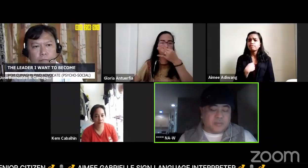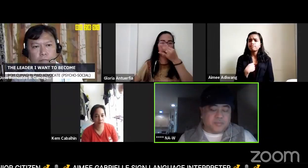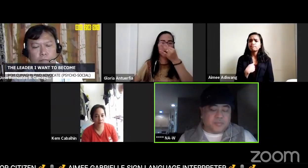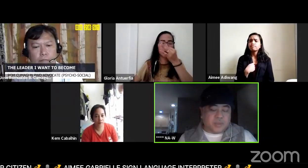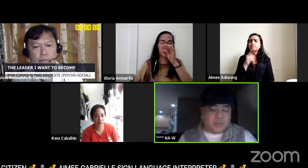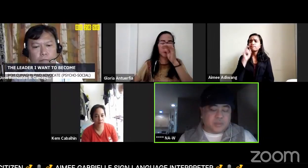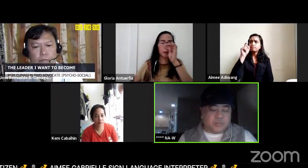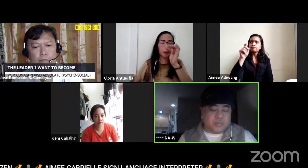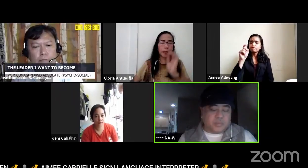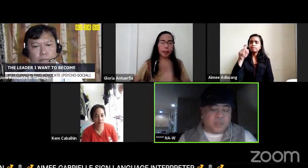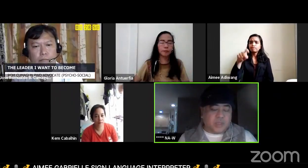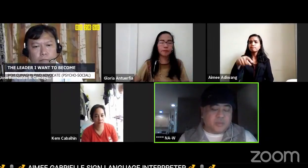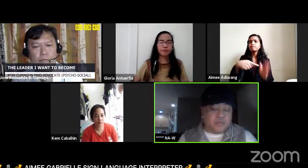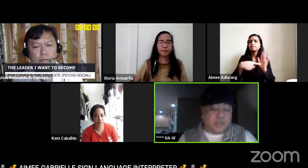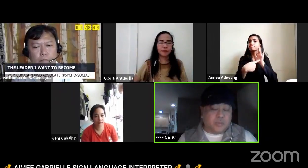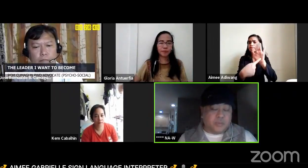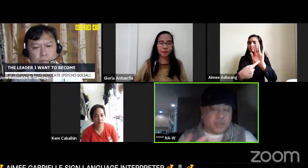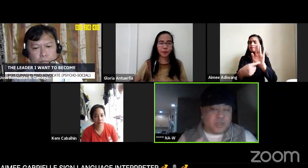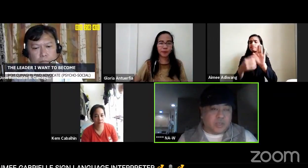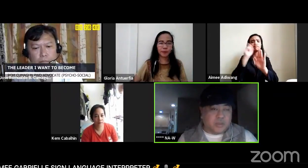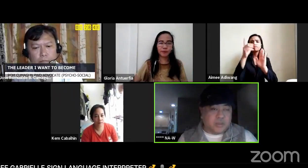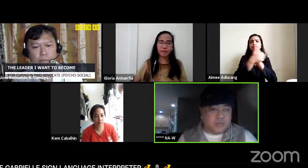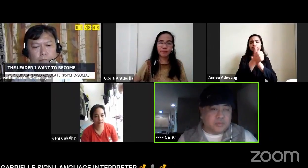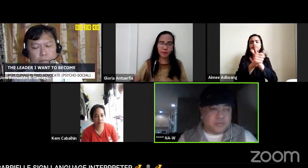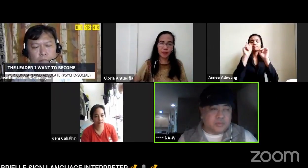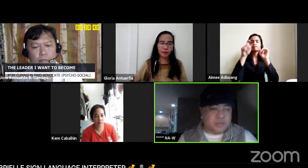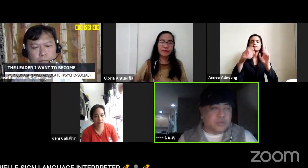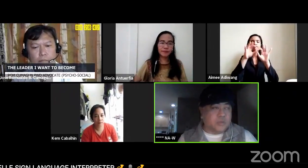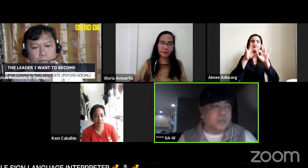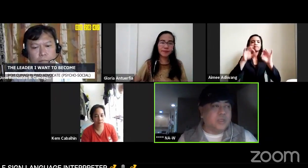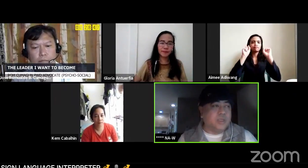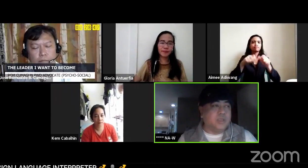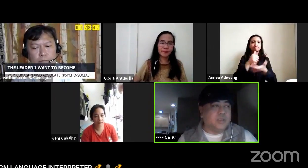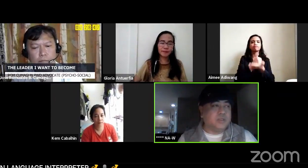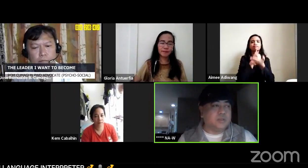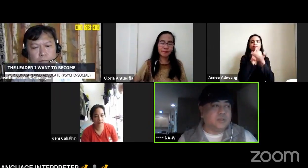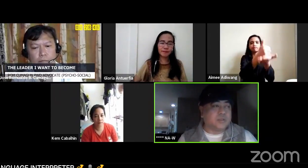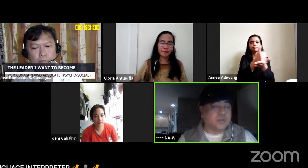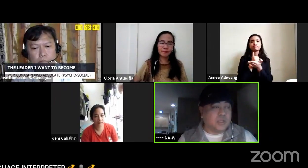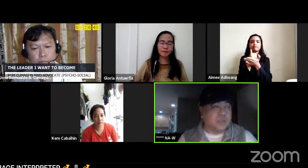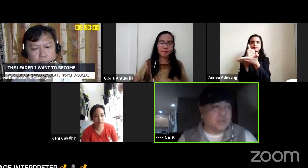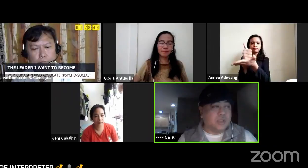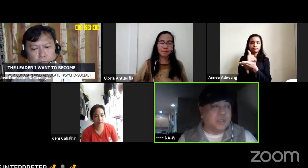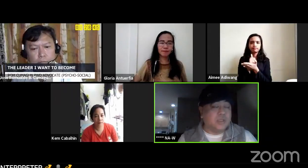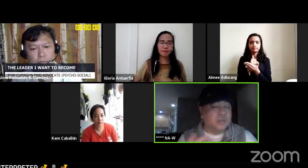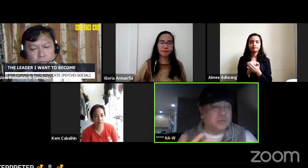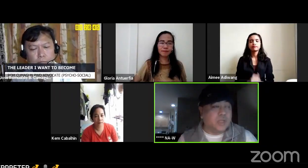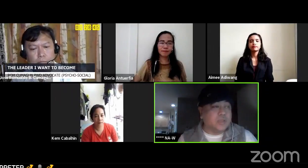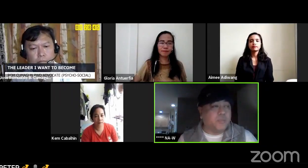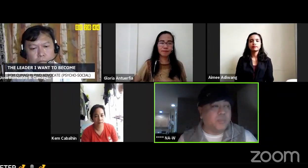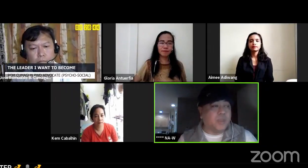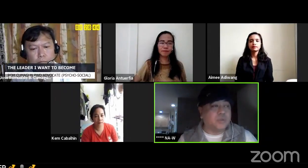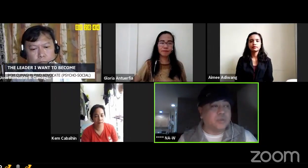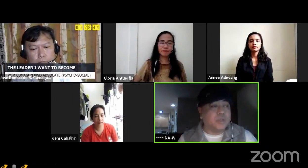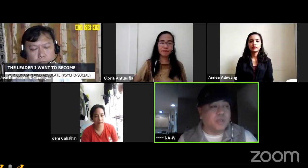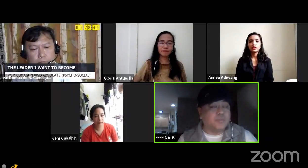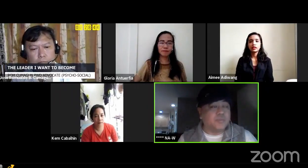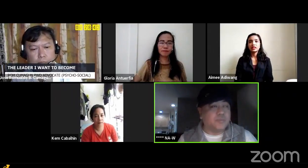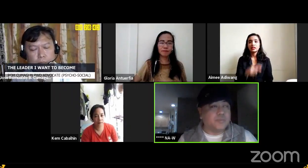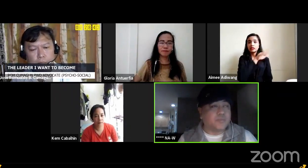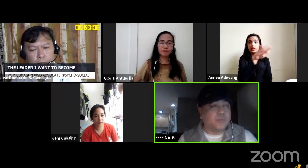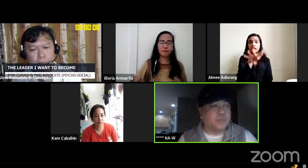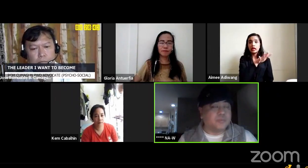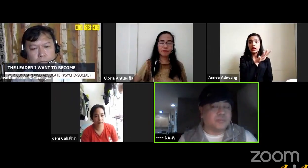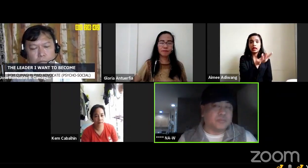and then being able to help one another, not only so that they do not depend on